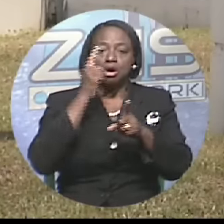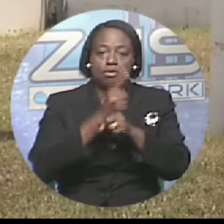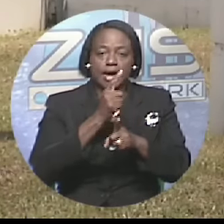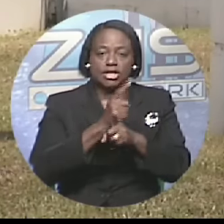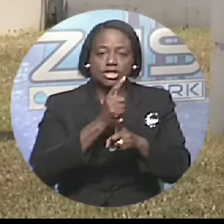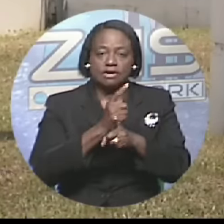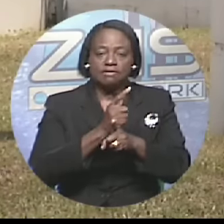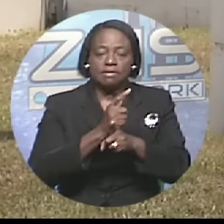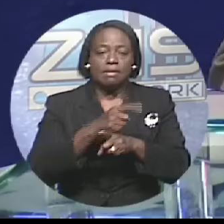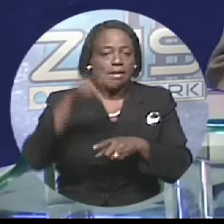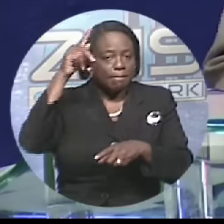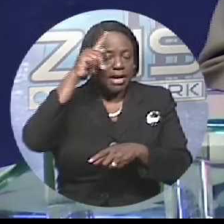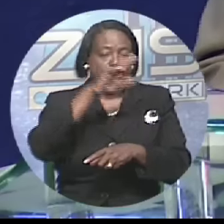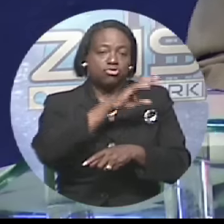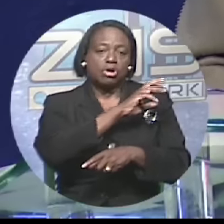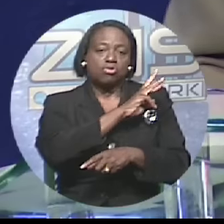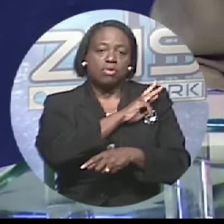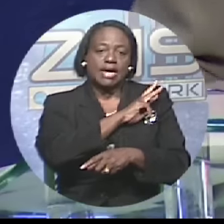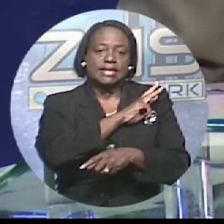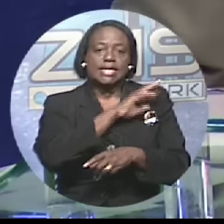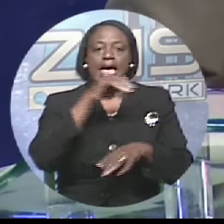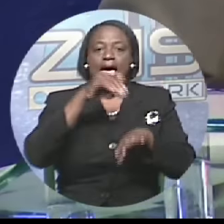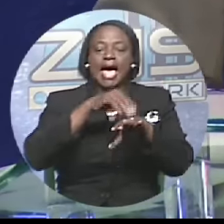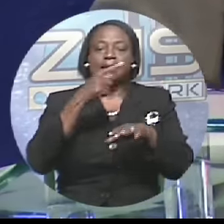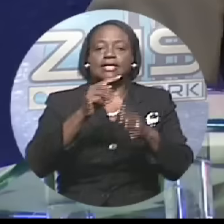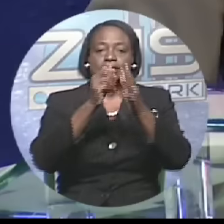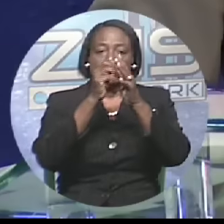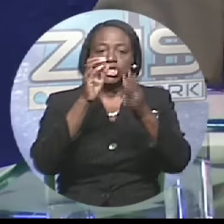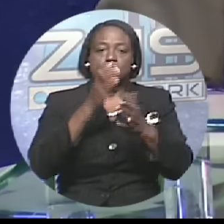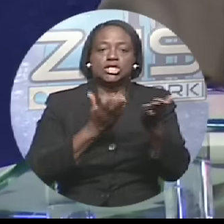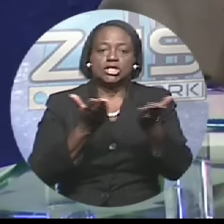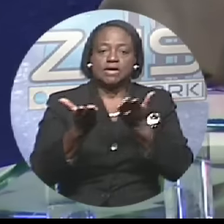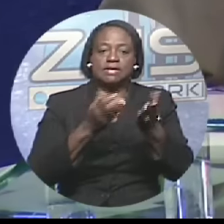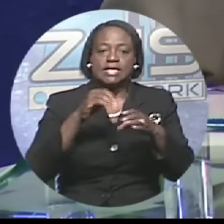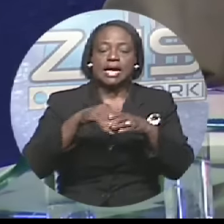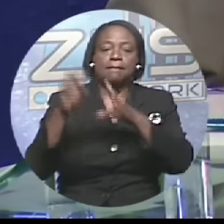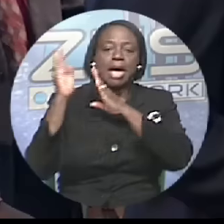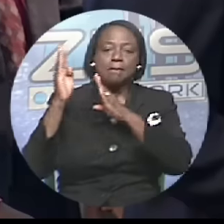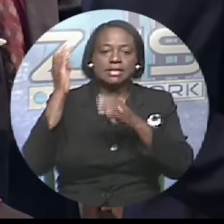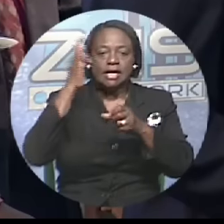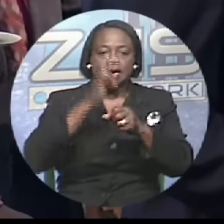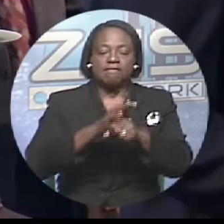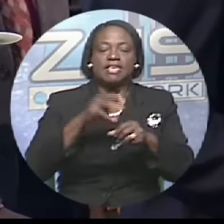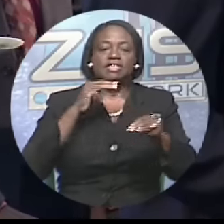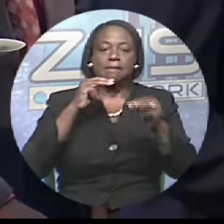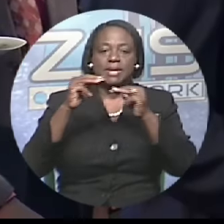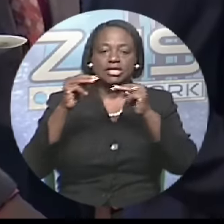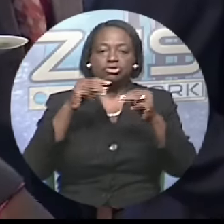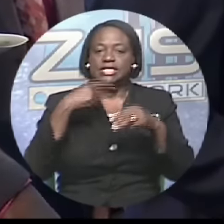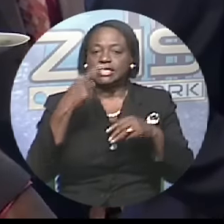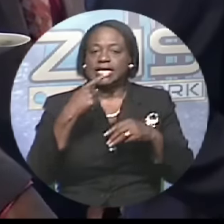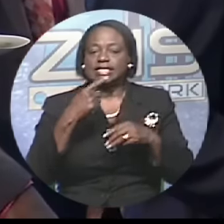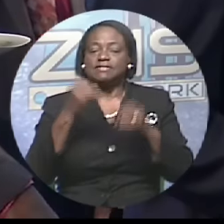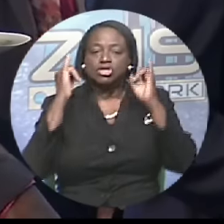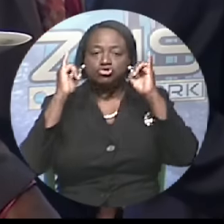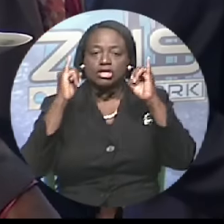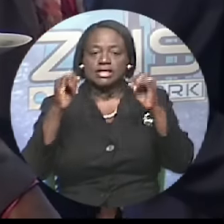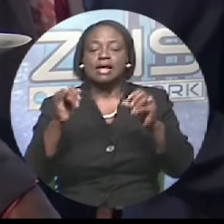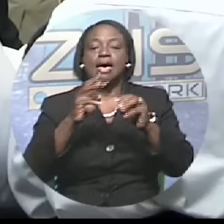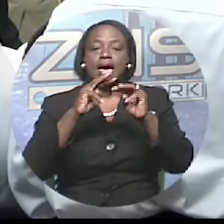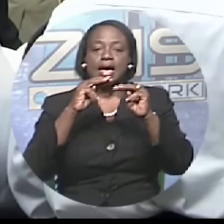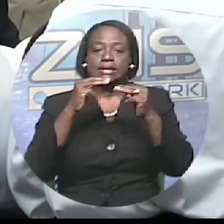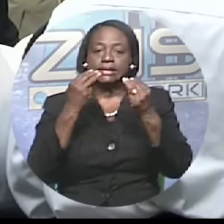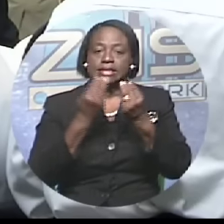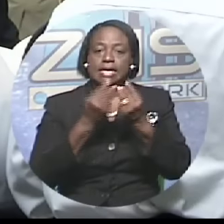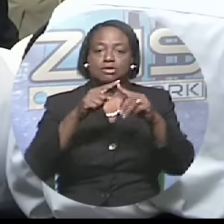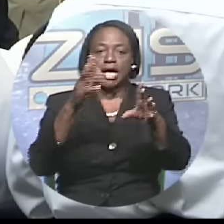Services Recognition Week worship service at Bahamas Faith Ministries International that he's instructed a team from Human Resources to get